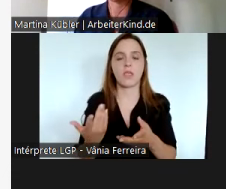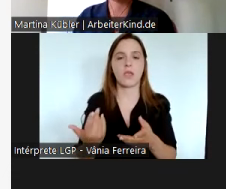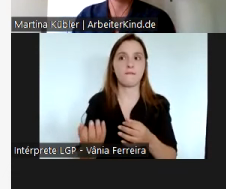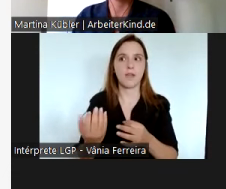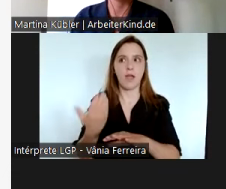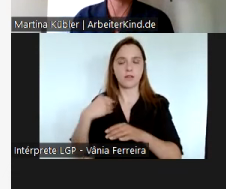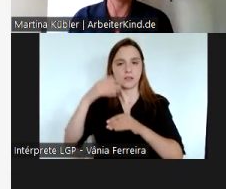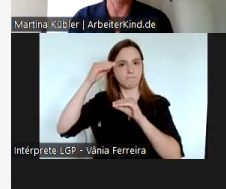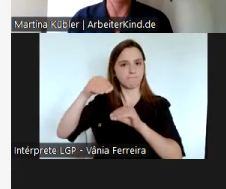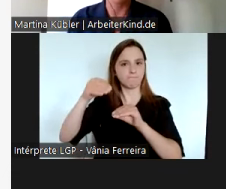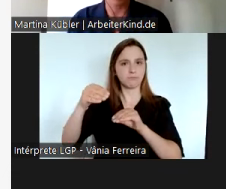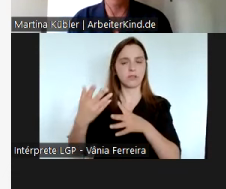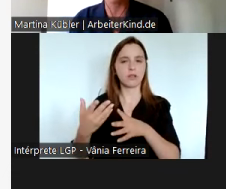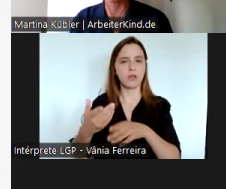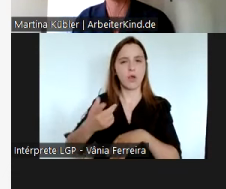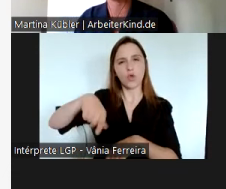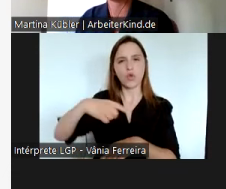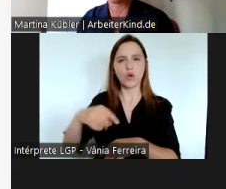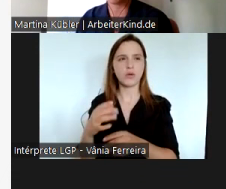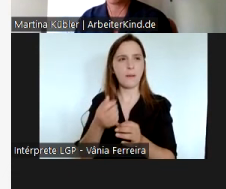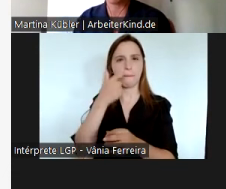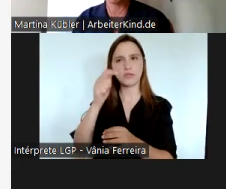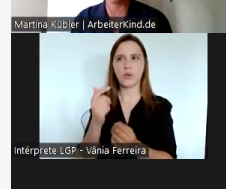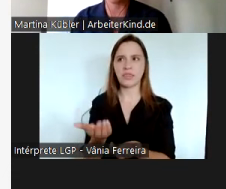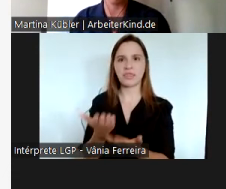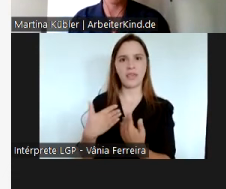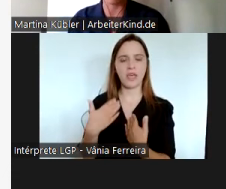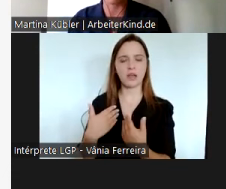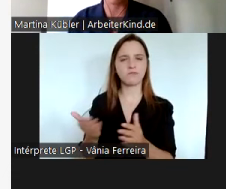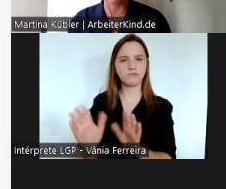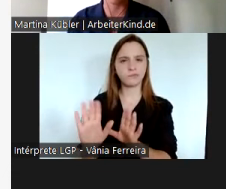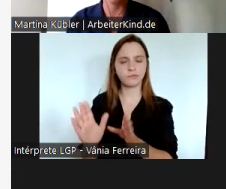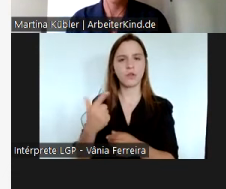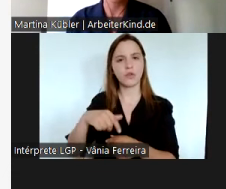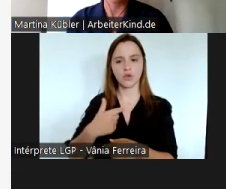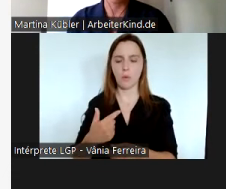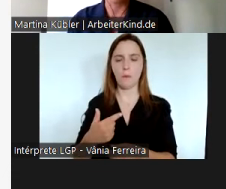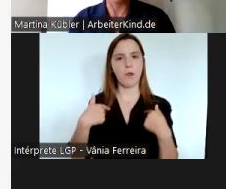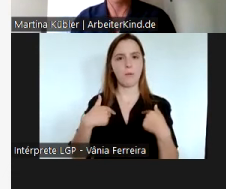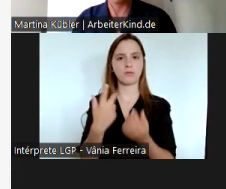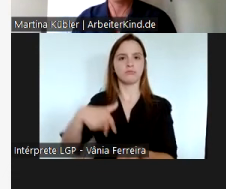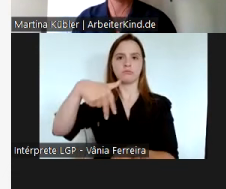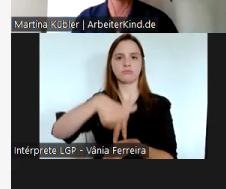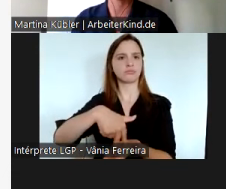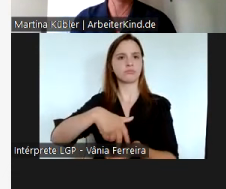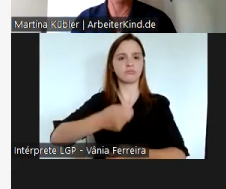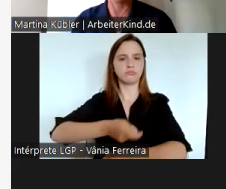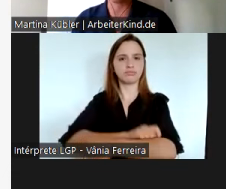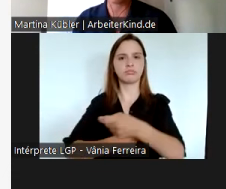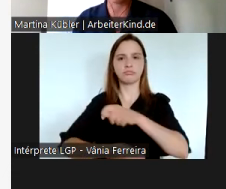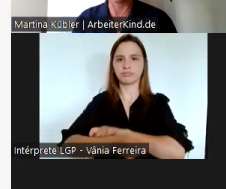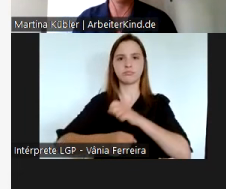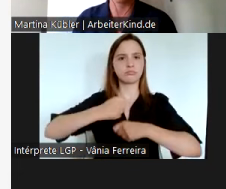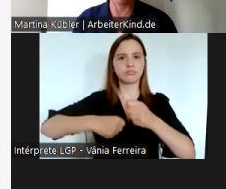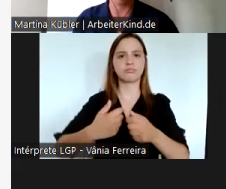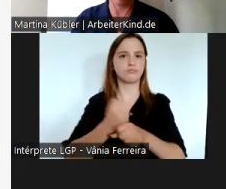things like we do not take charity, we stand on our own two legs, etc. So they're kind of hesitant to take that